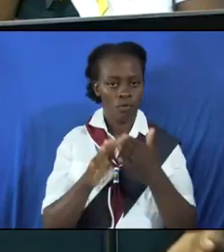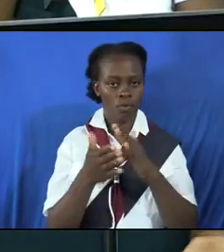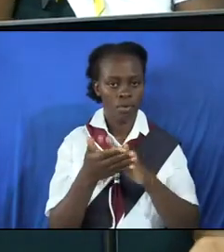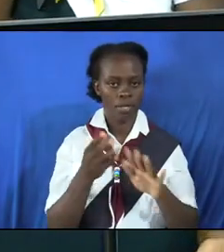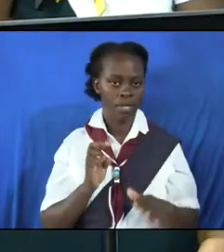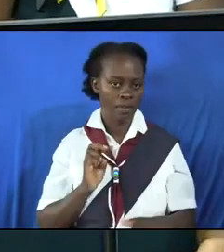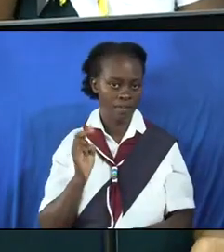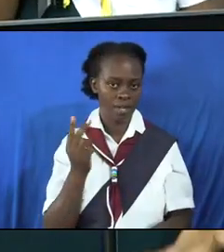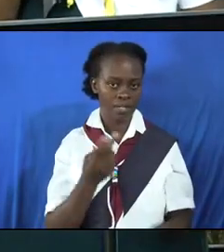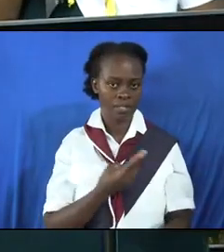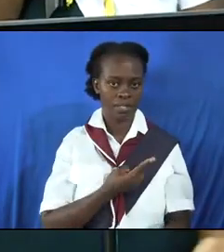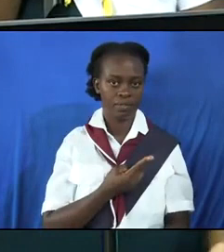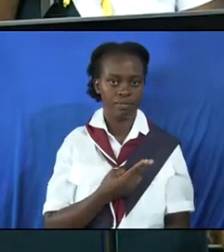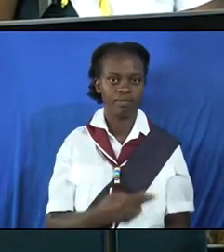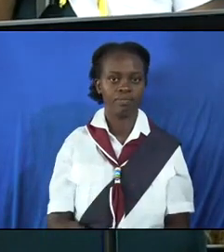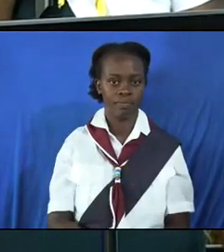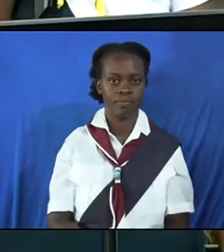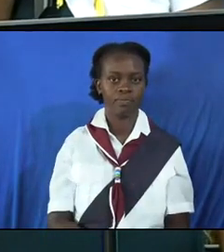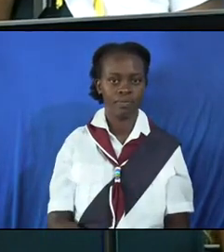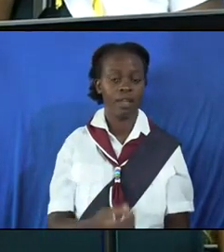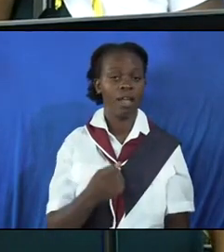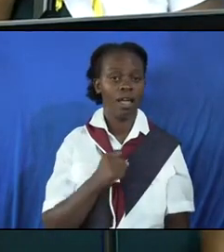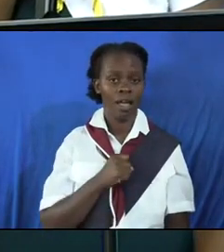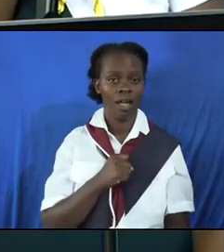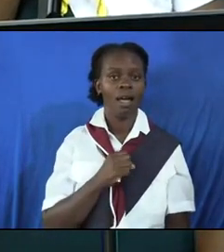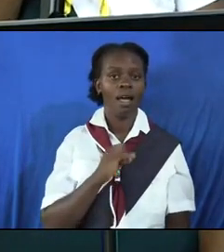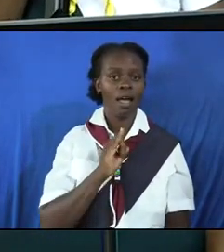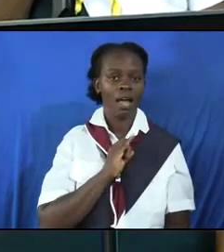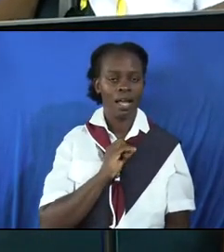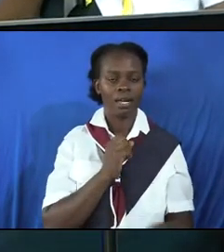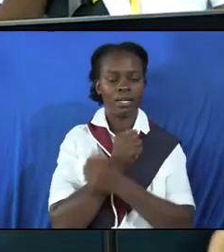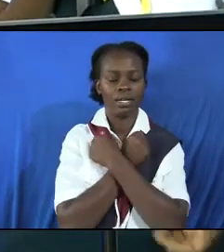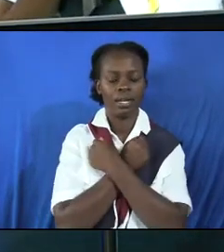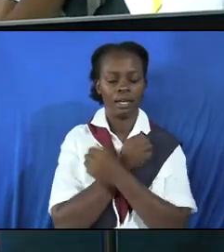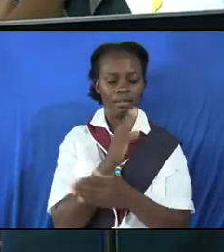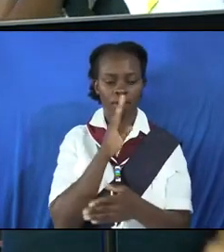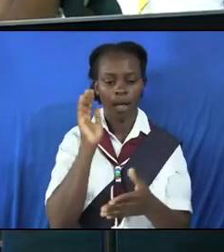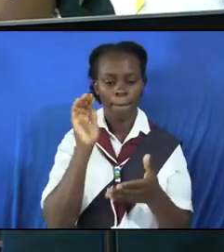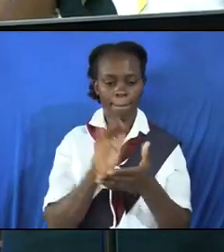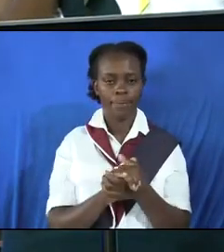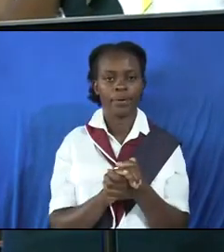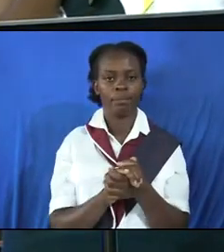I love the promise. Do you love it, boys and girls?